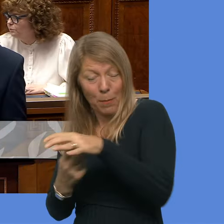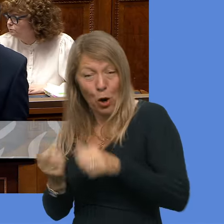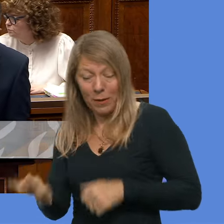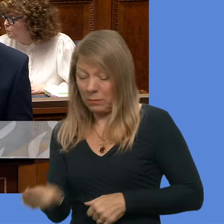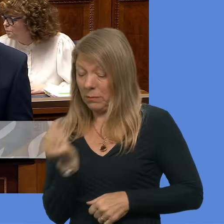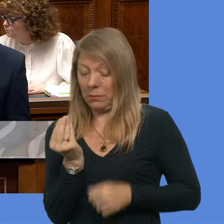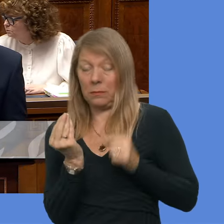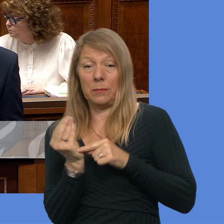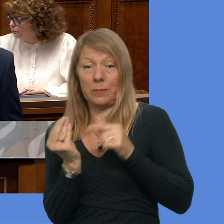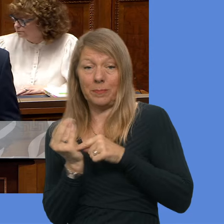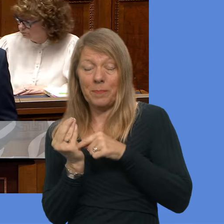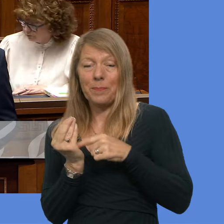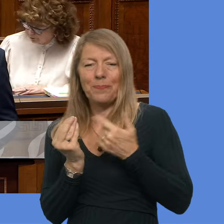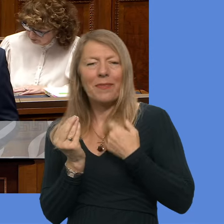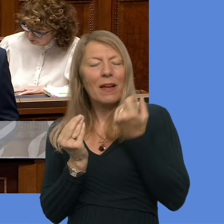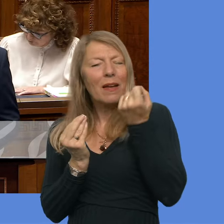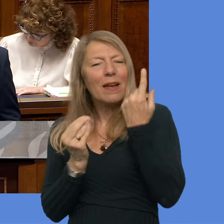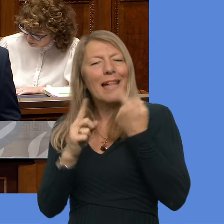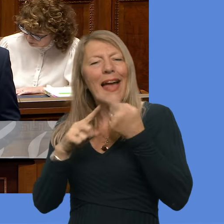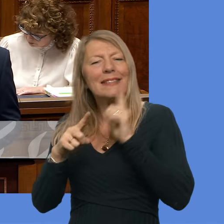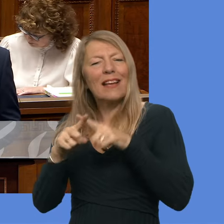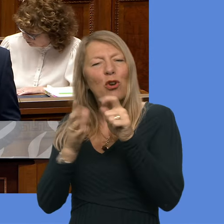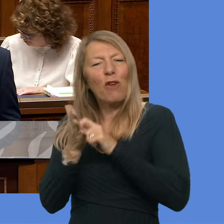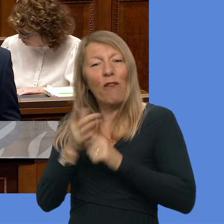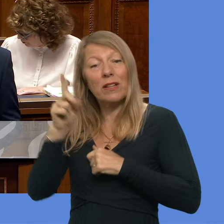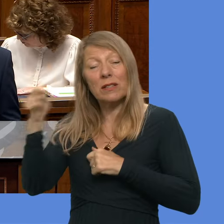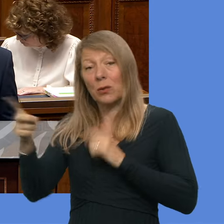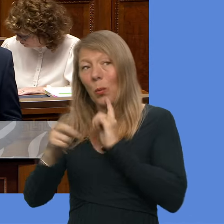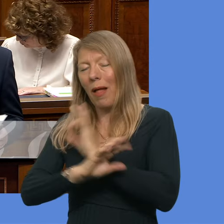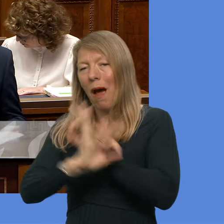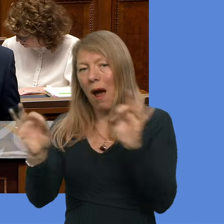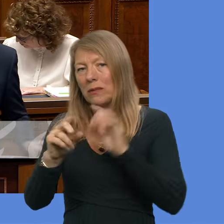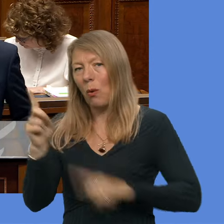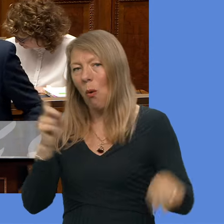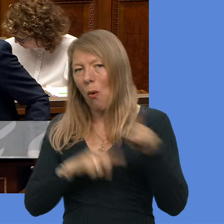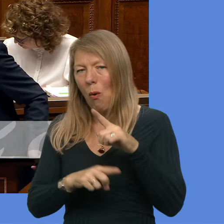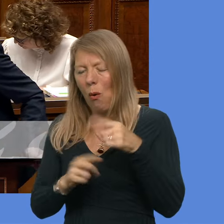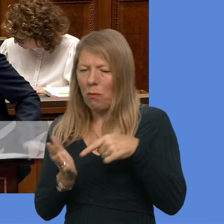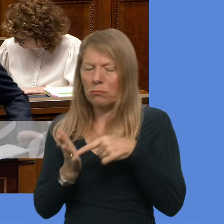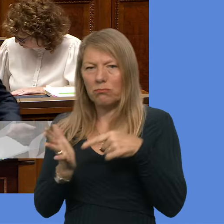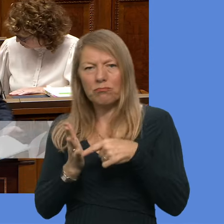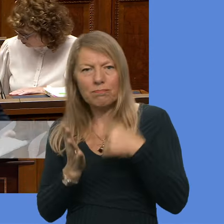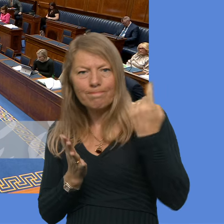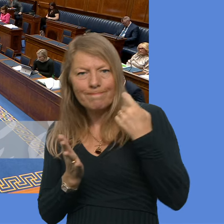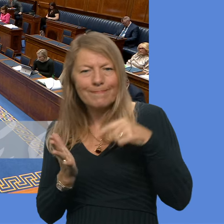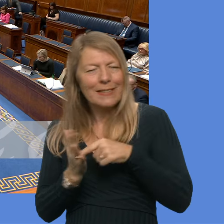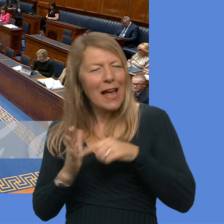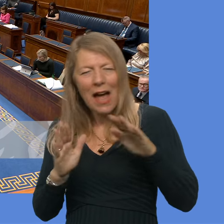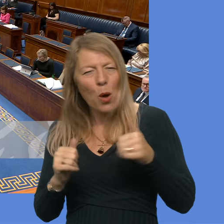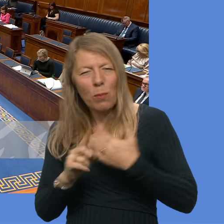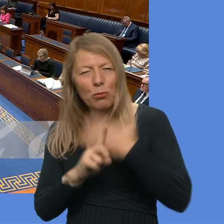Executive Officer Ministers will shortly write to Executive colleagues, inviting them to consider how they can take forward the findings of the report. Justin